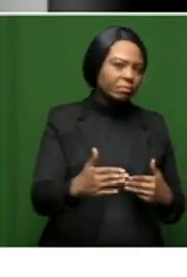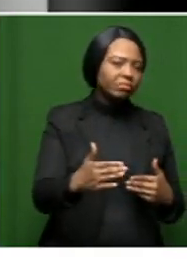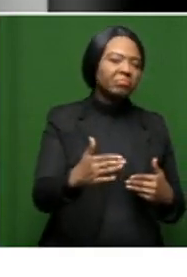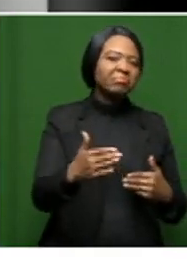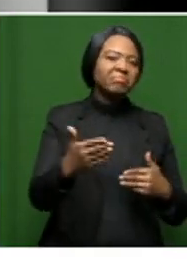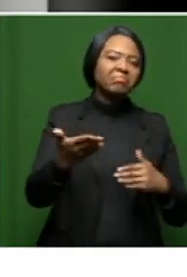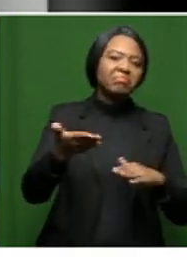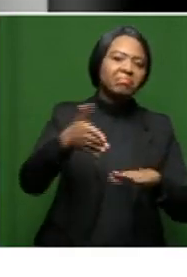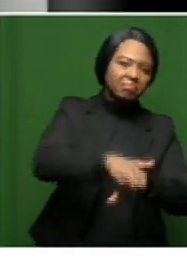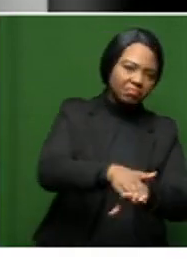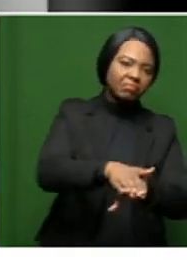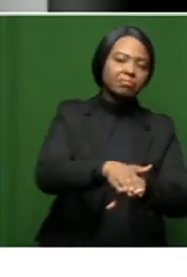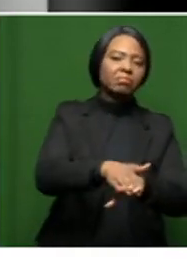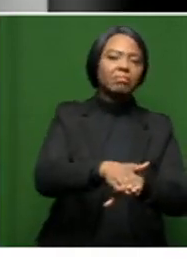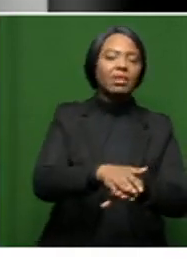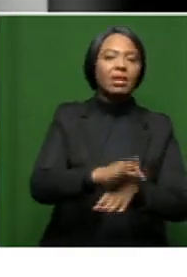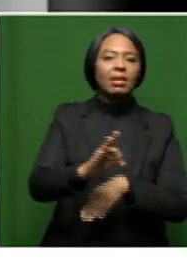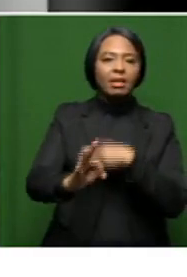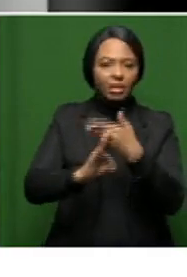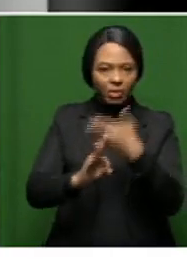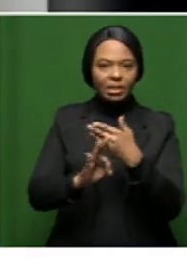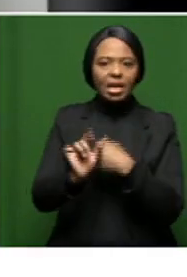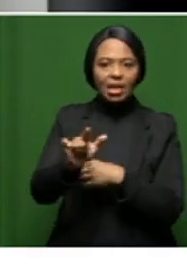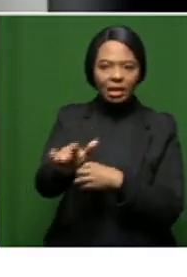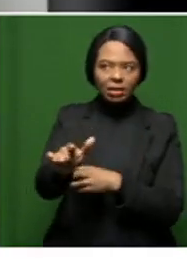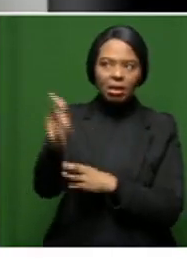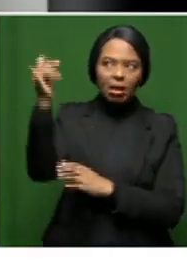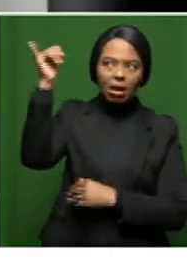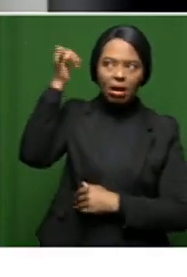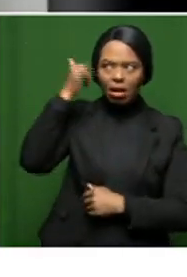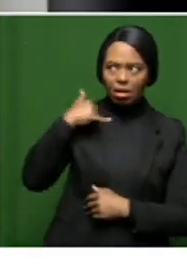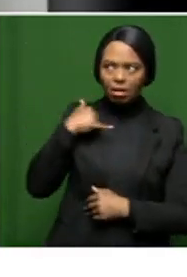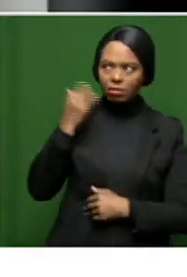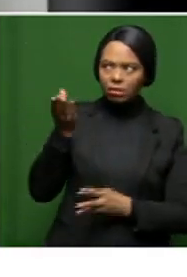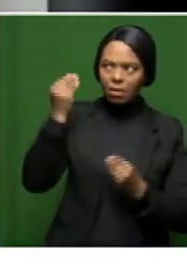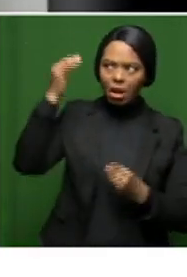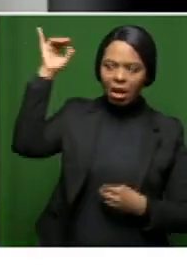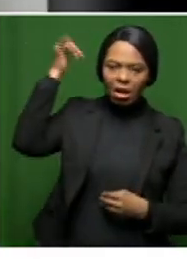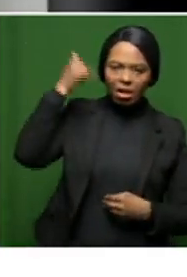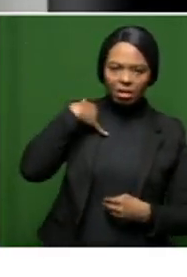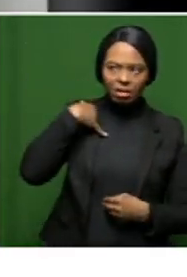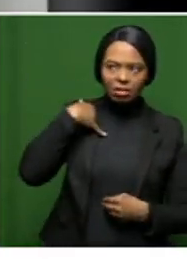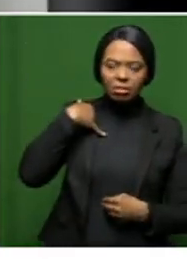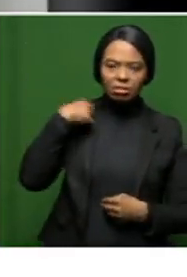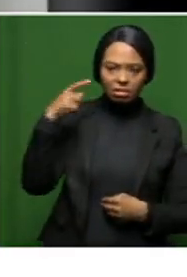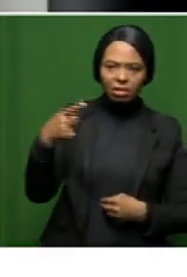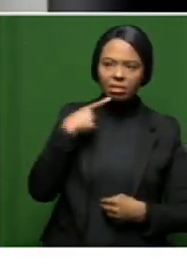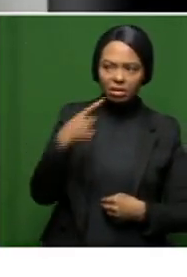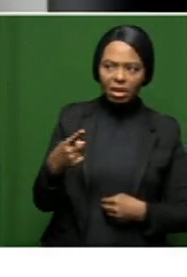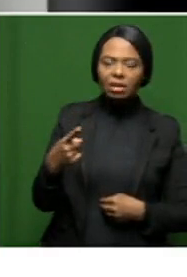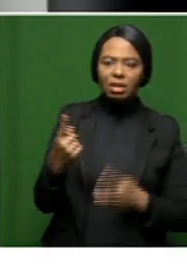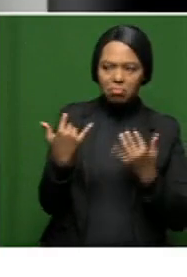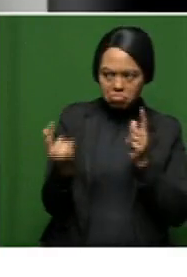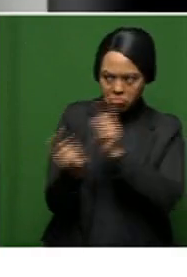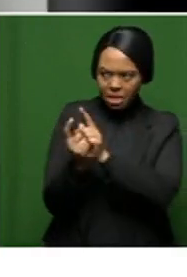to die, and 3 weeks later we got the call to say that we're matched with our son,